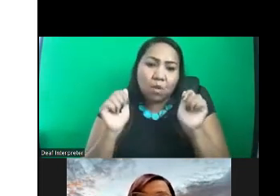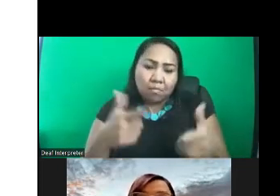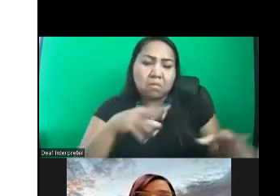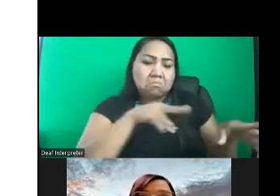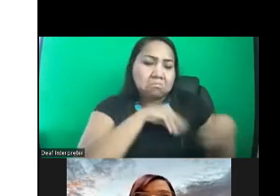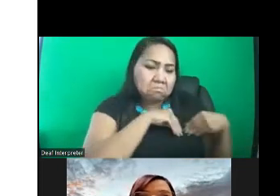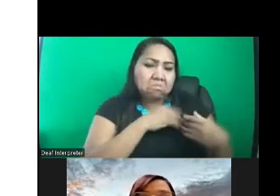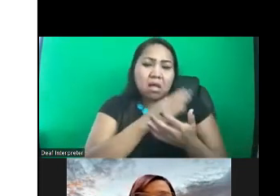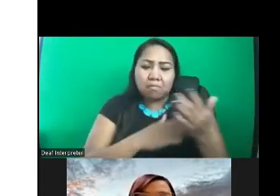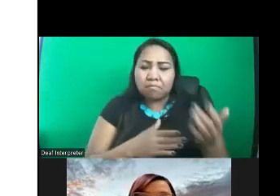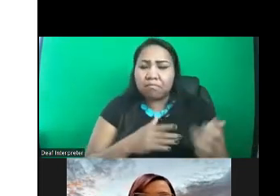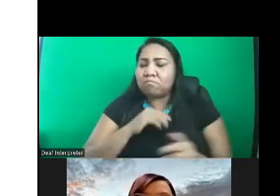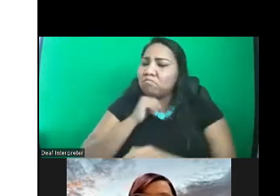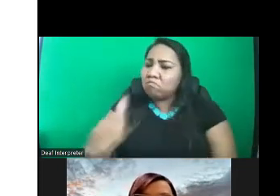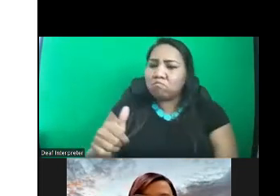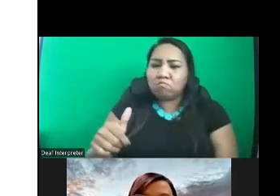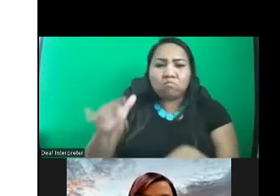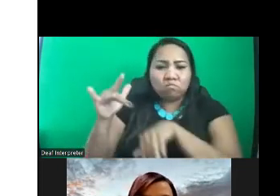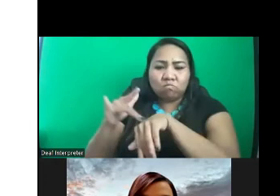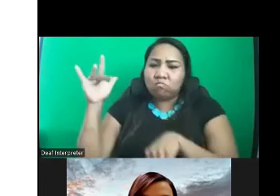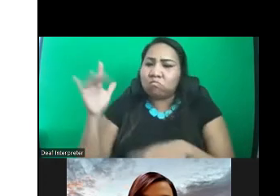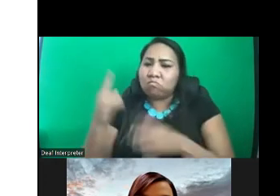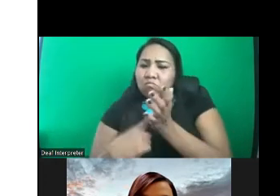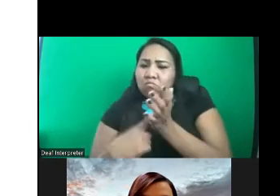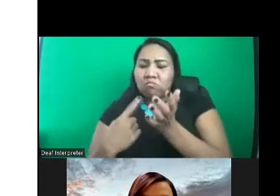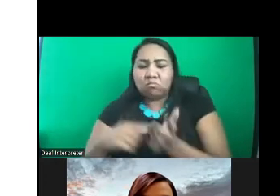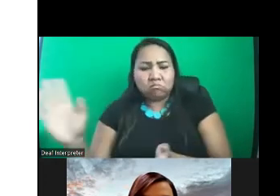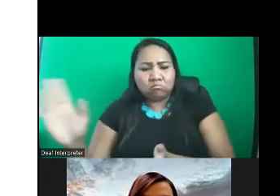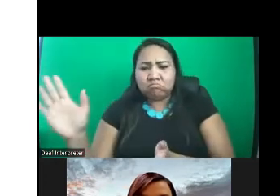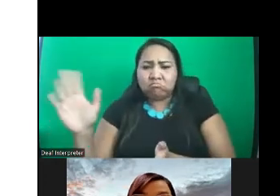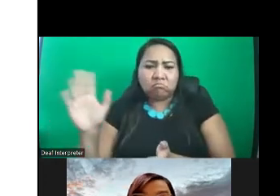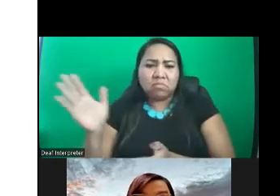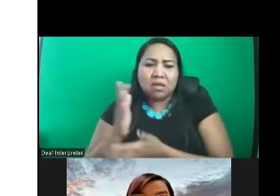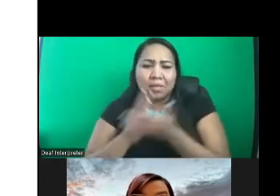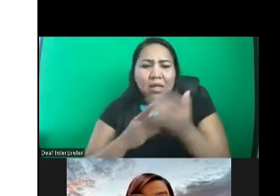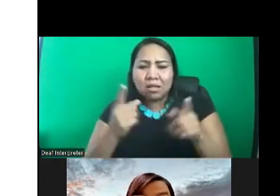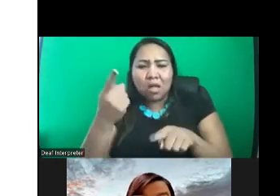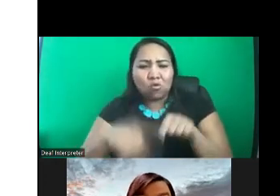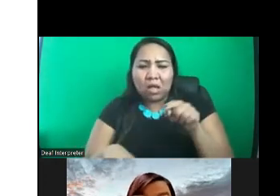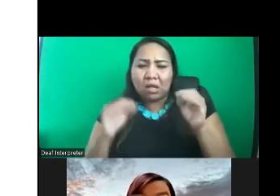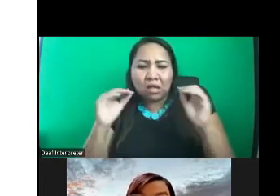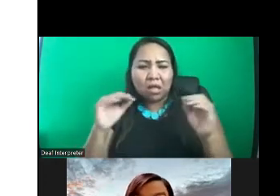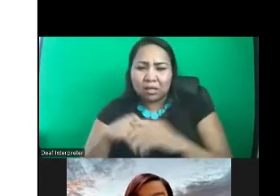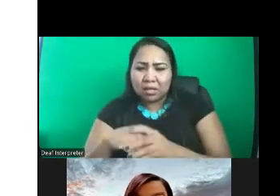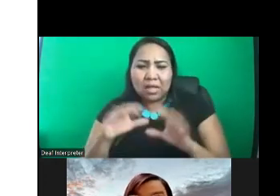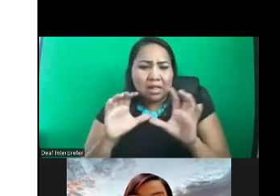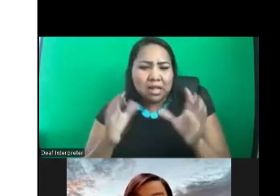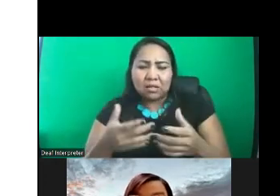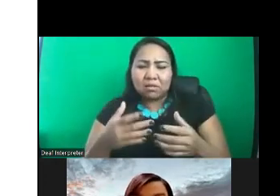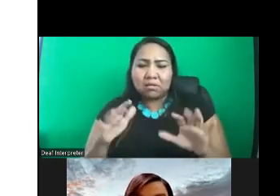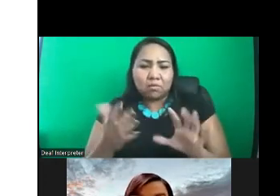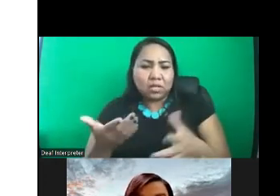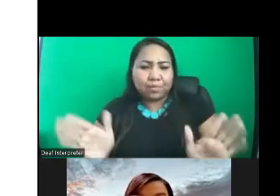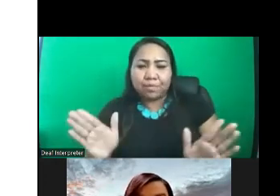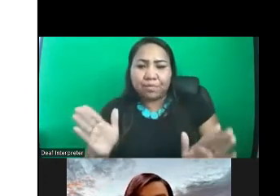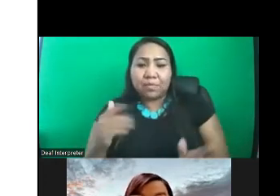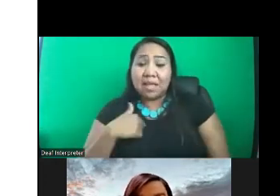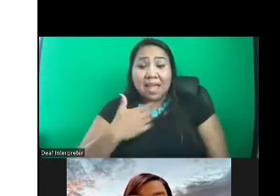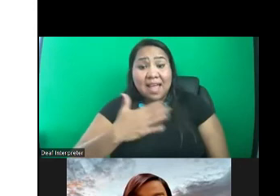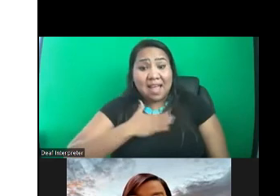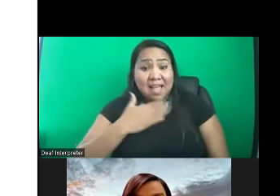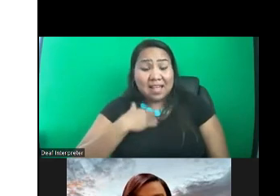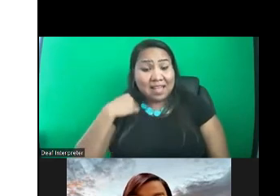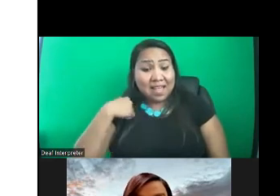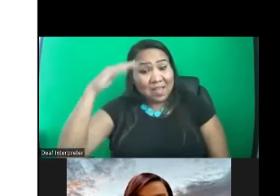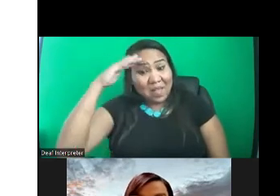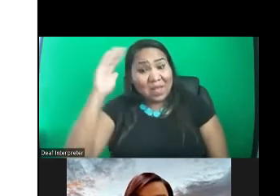can't always necessarily teach that in a classroom, which I'm very happy to know now that, a lot of the classrooms are